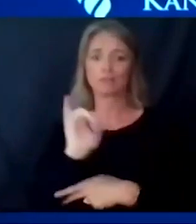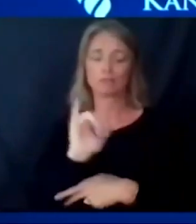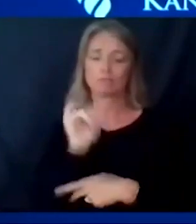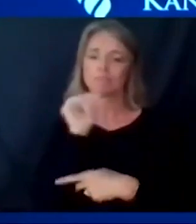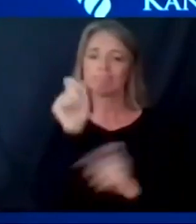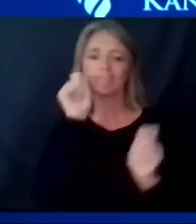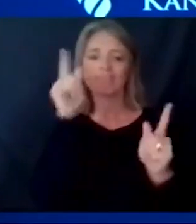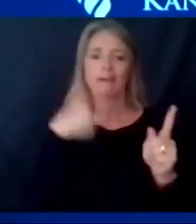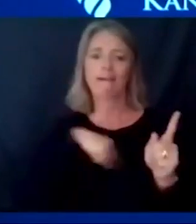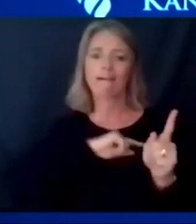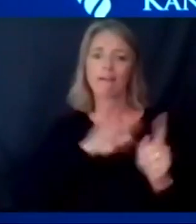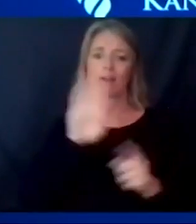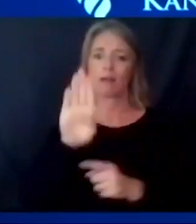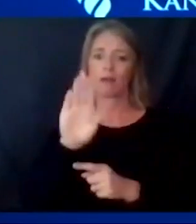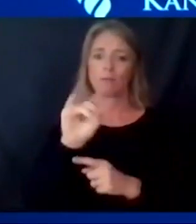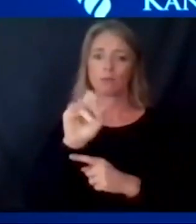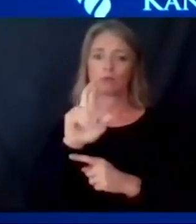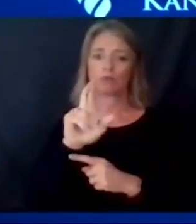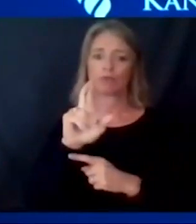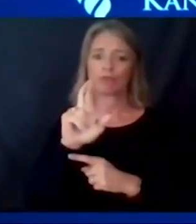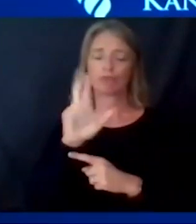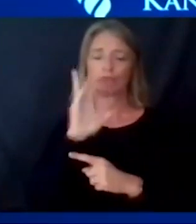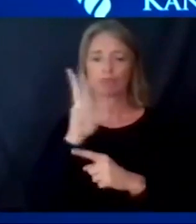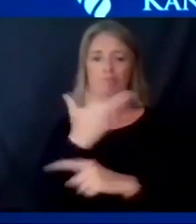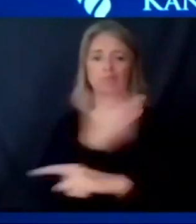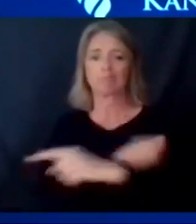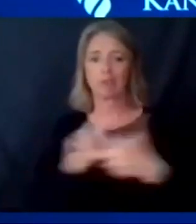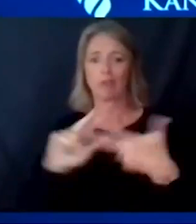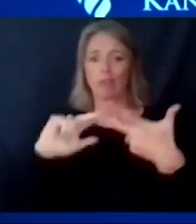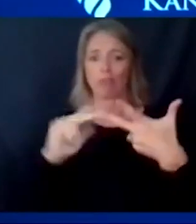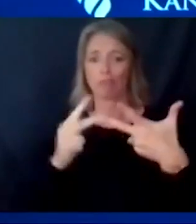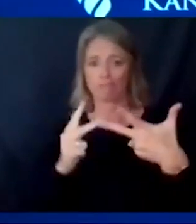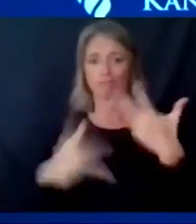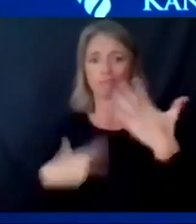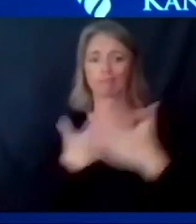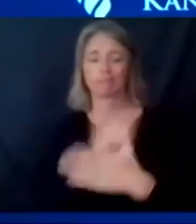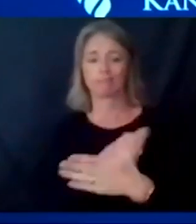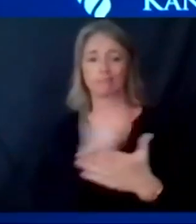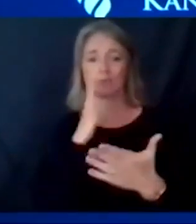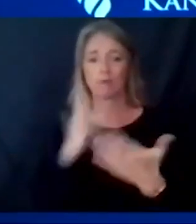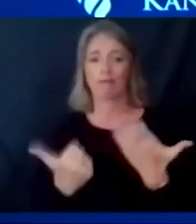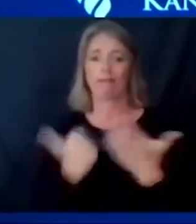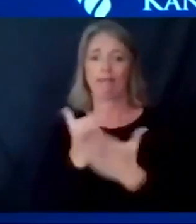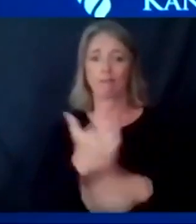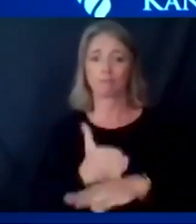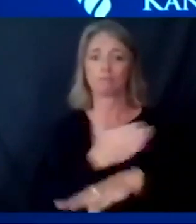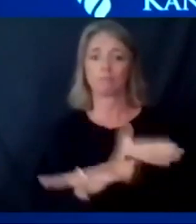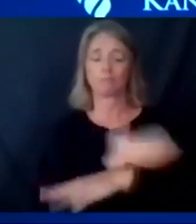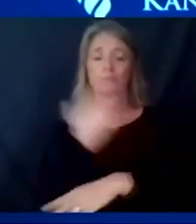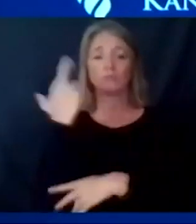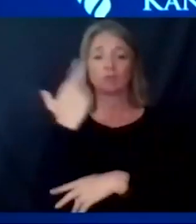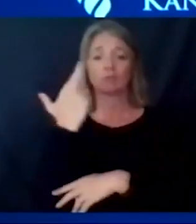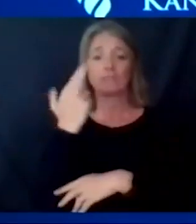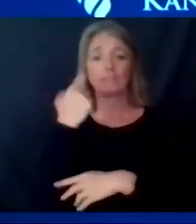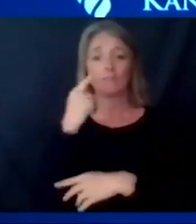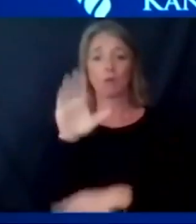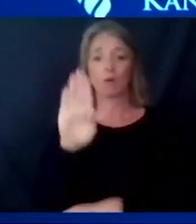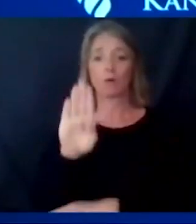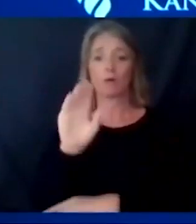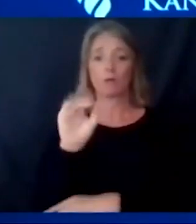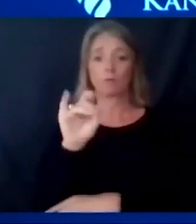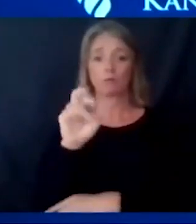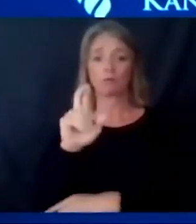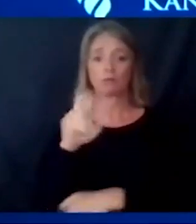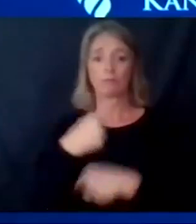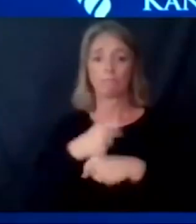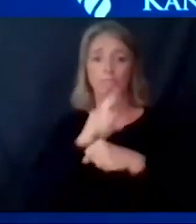give you a better effect. You know, the reason to give a booster is to make sure your antibodies stay revved up at a high